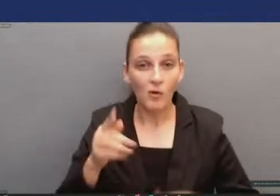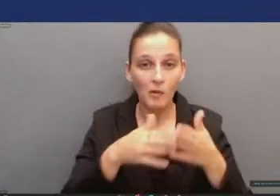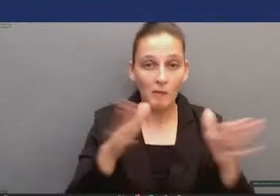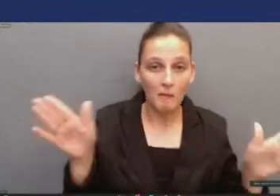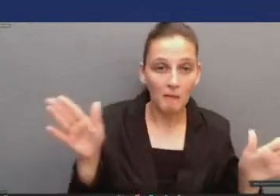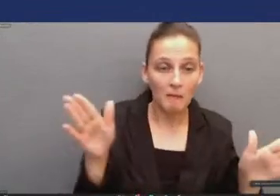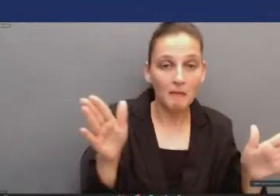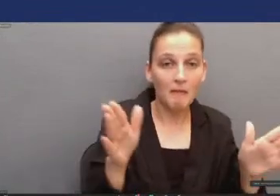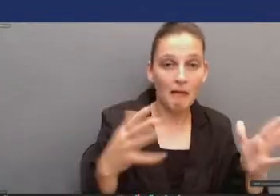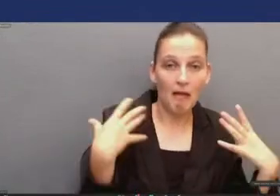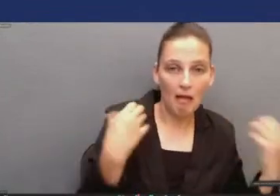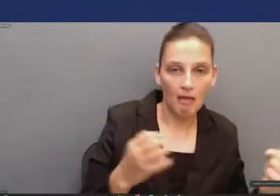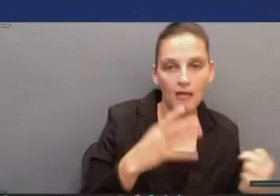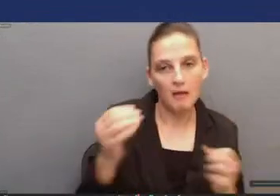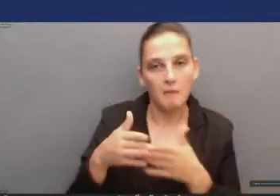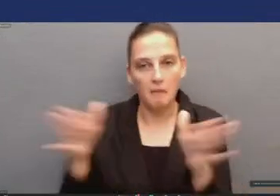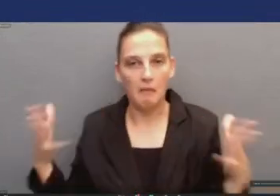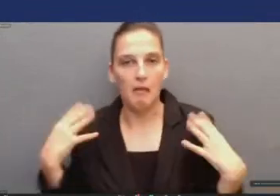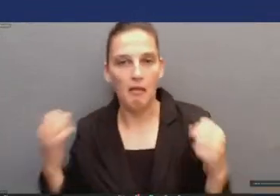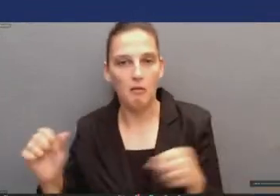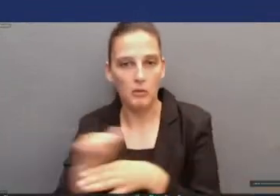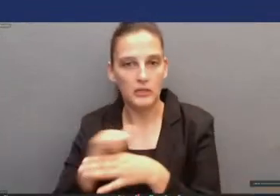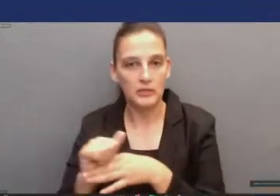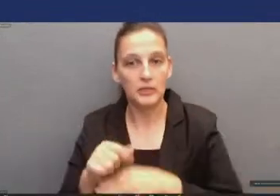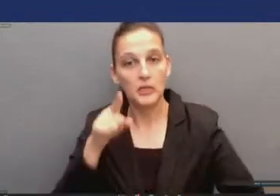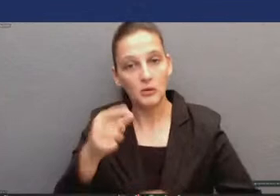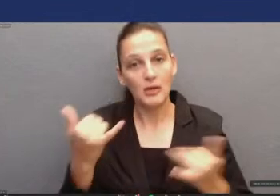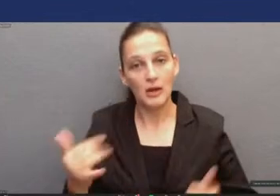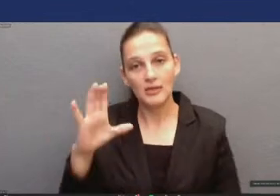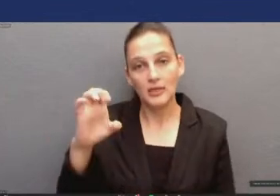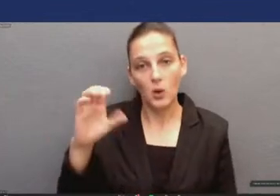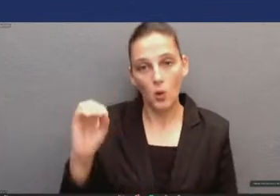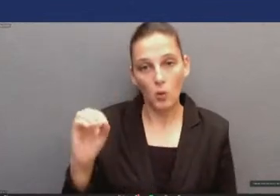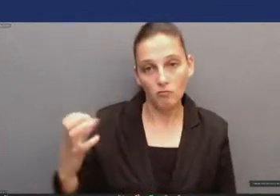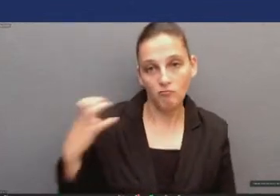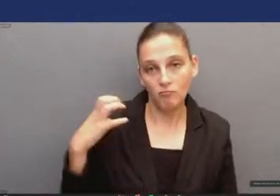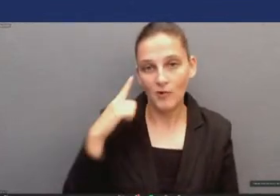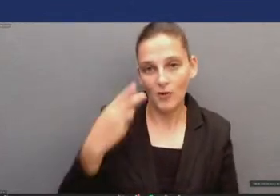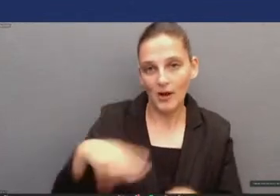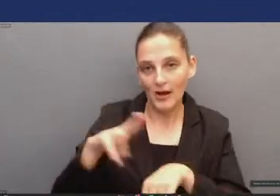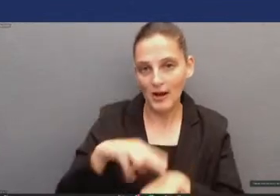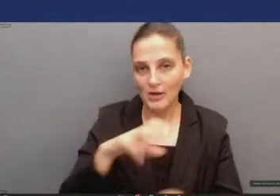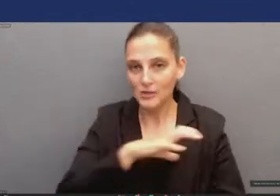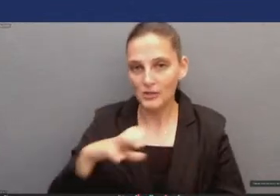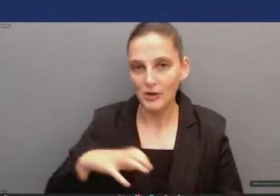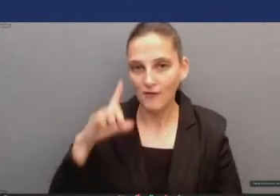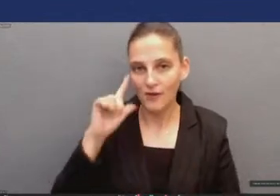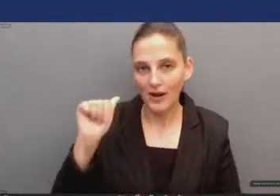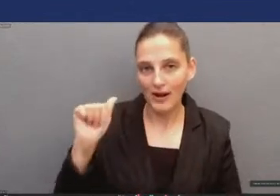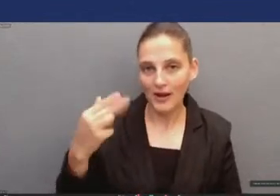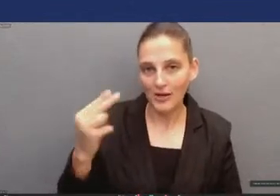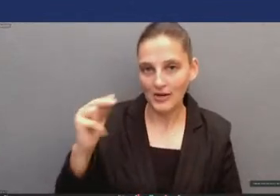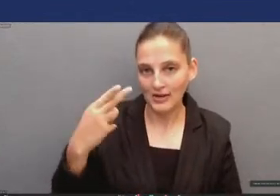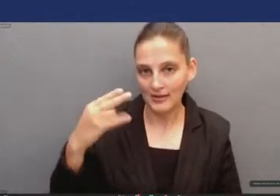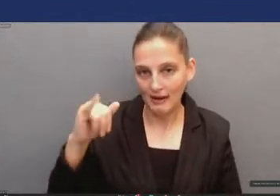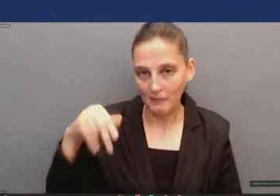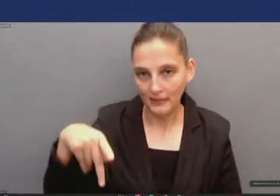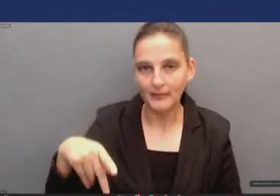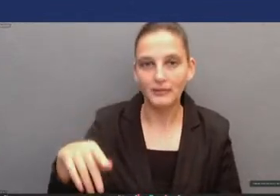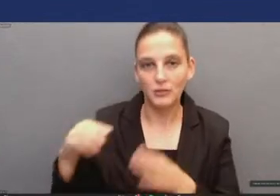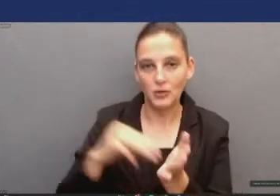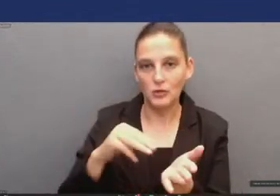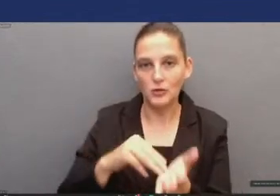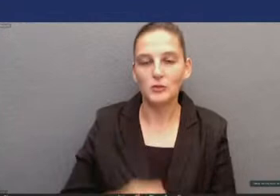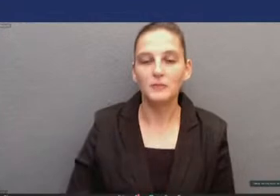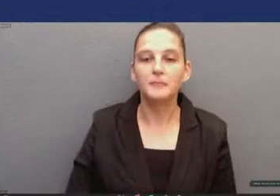Health Practice. He's the current acting CEO and chair of the National Council of Asian Pacific Islander Physicians. And